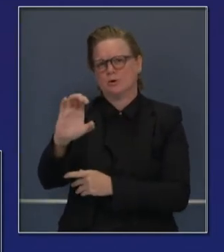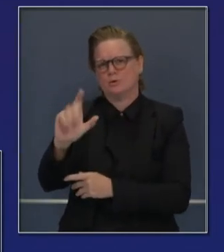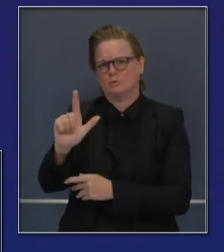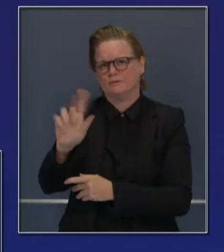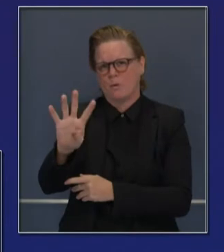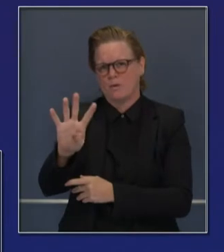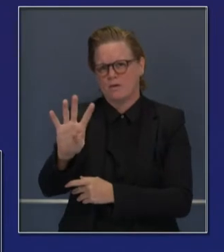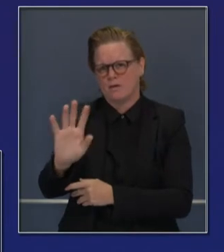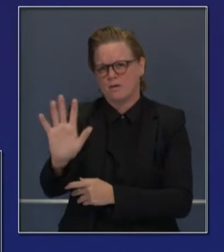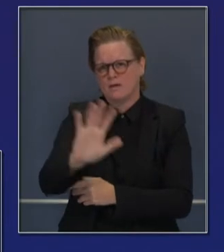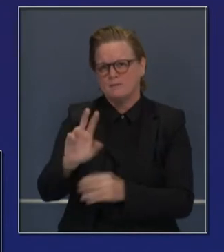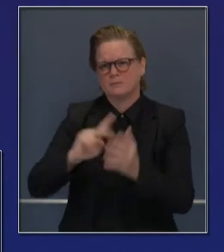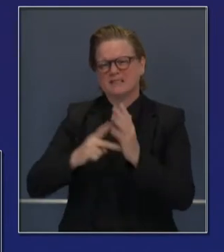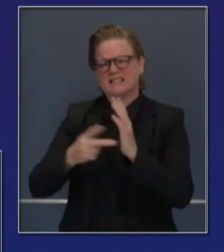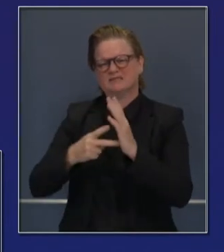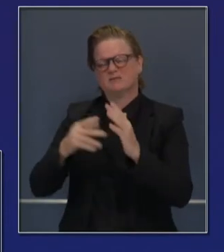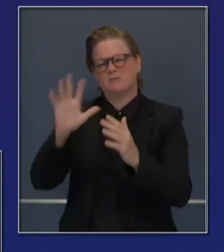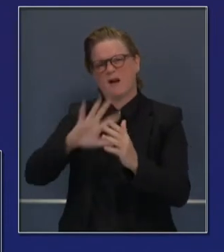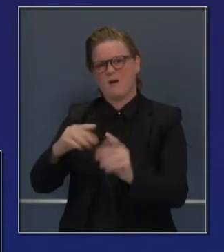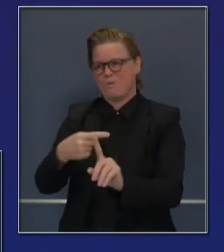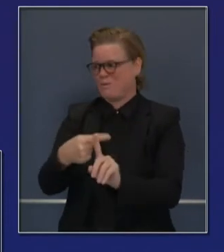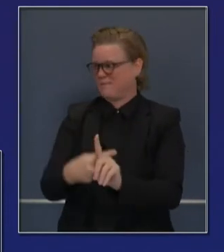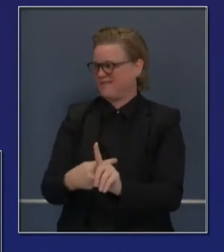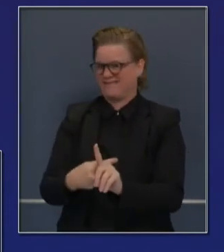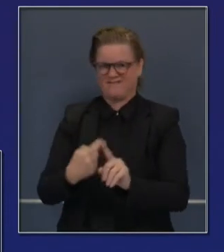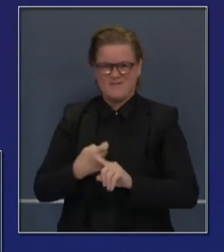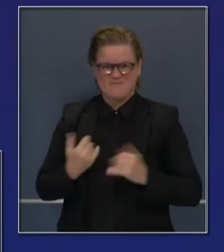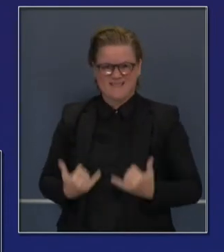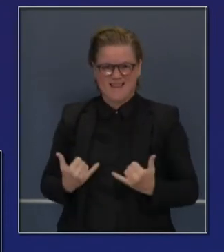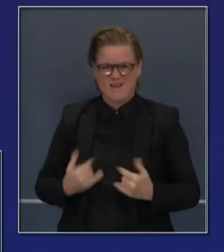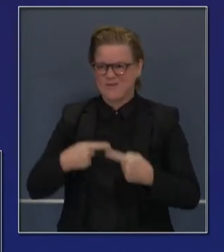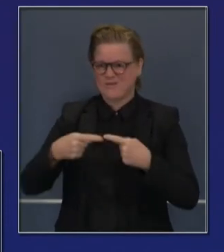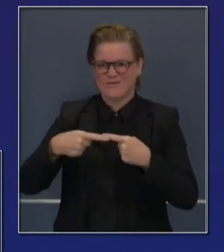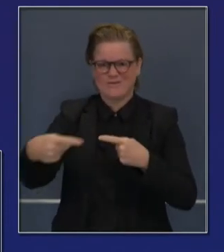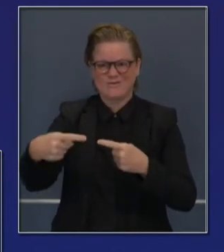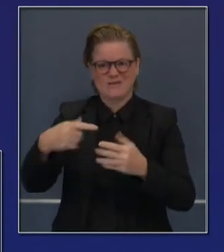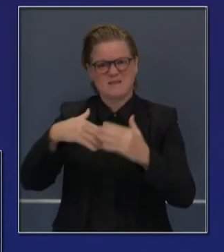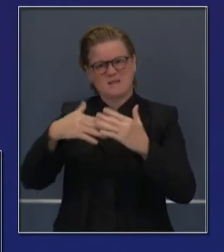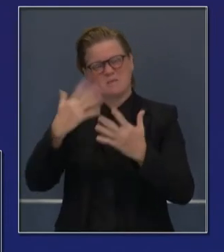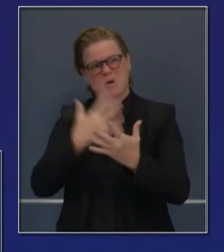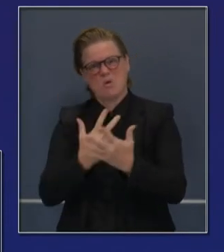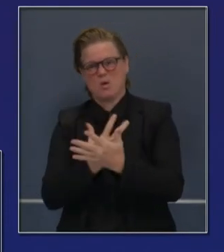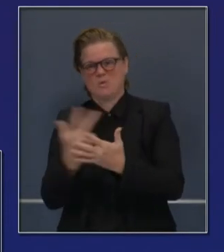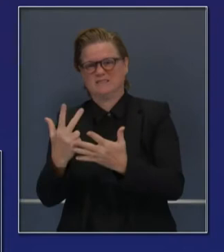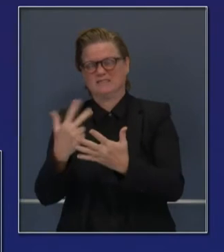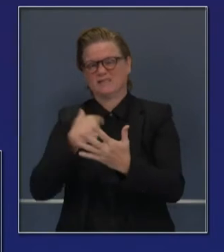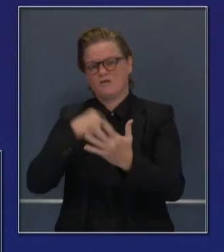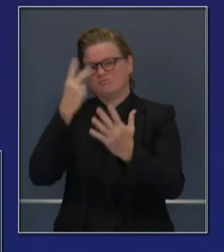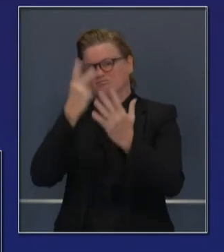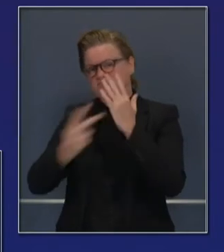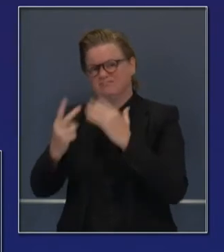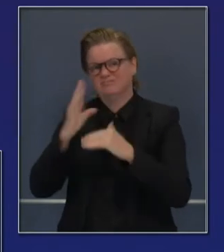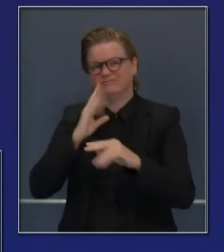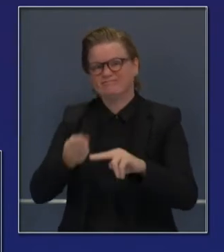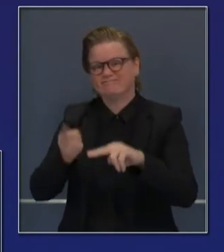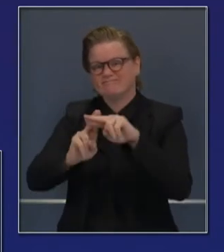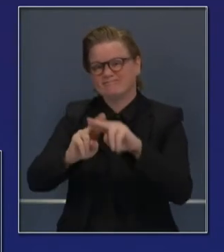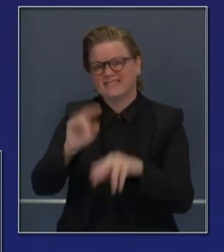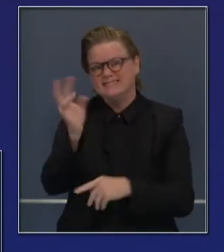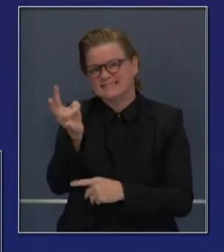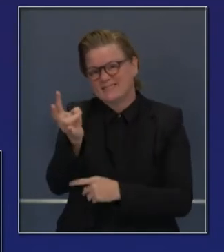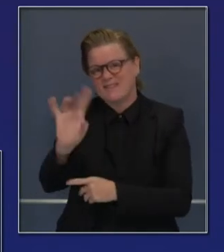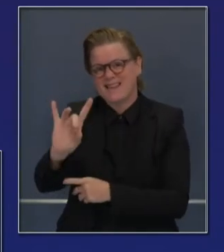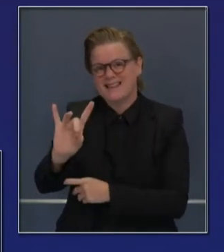month from today, that we are projecting we'll get to 78% capacity. But that doesn't tell the whole story. That's in